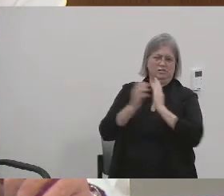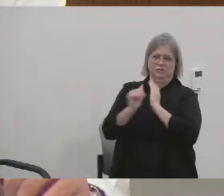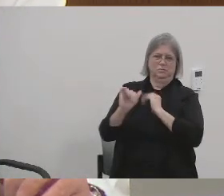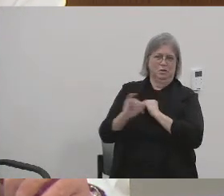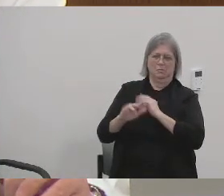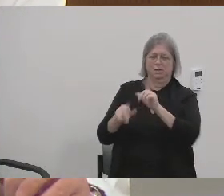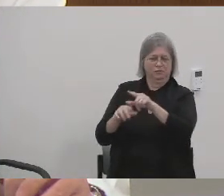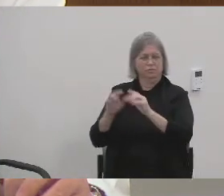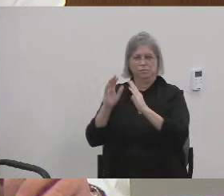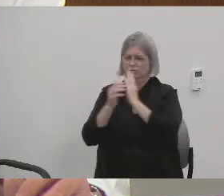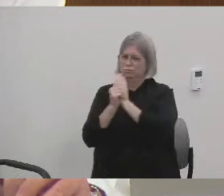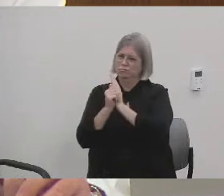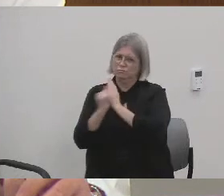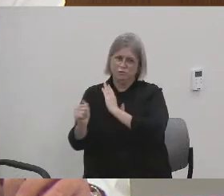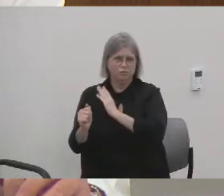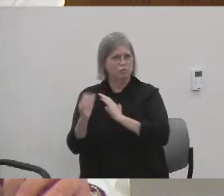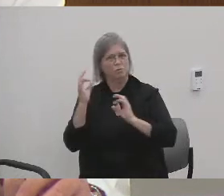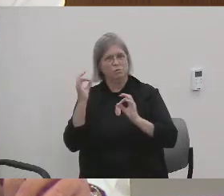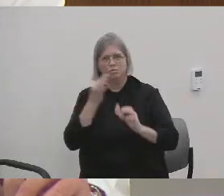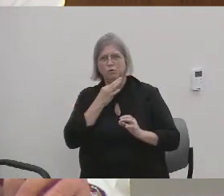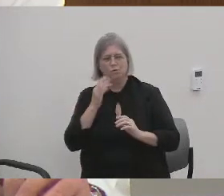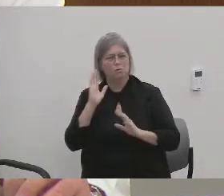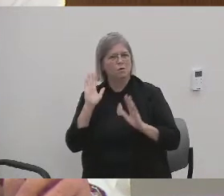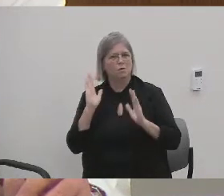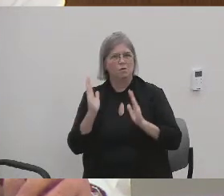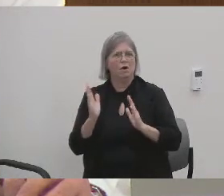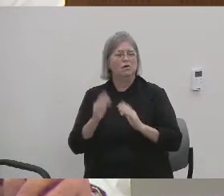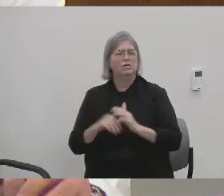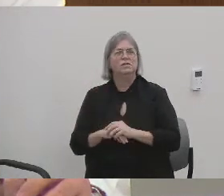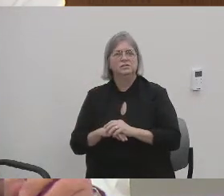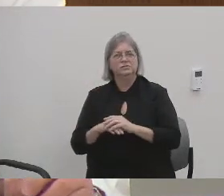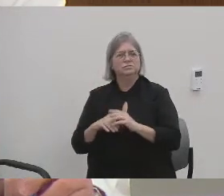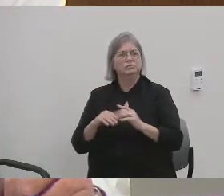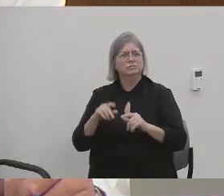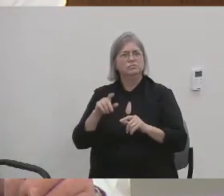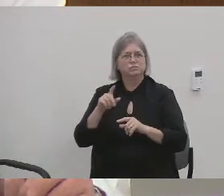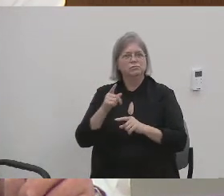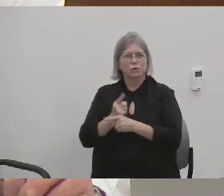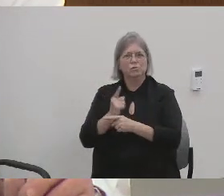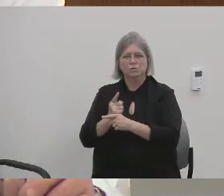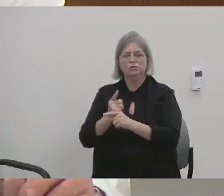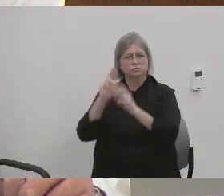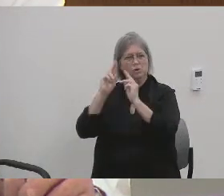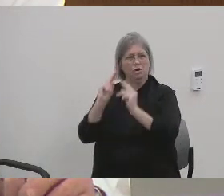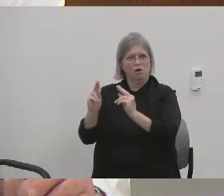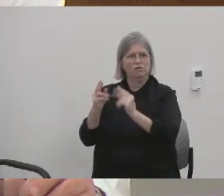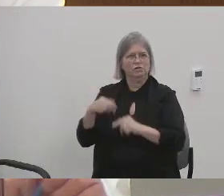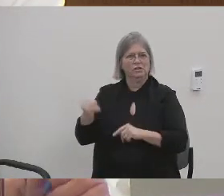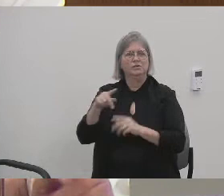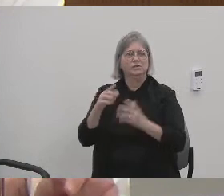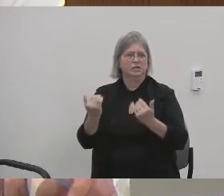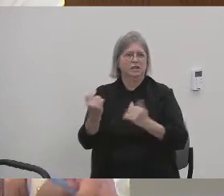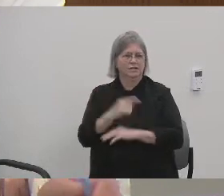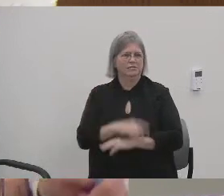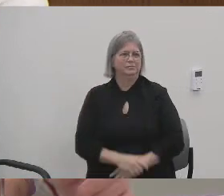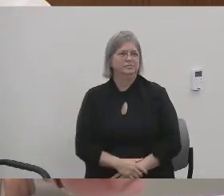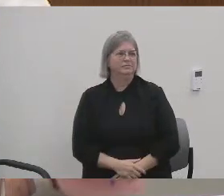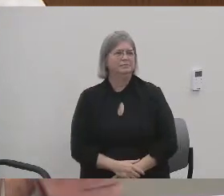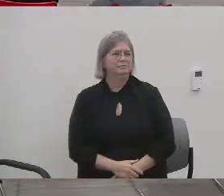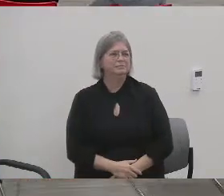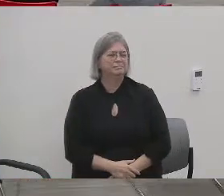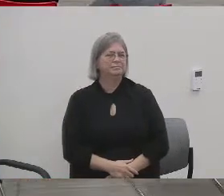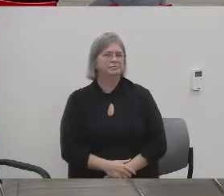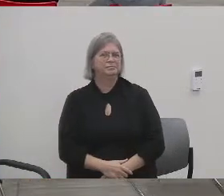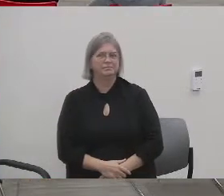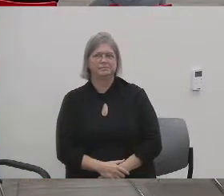done a great job, and it's certainly apropos that we honor them here a little bit tonight. Very good.